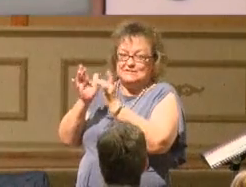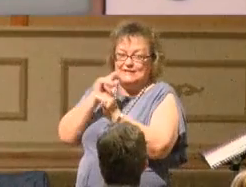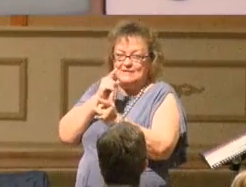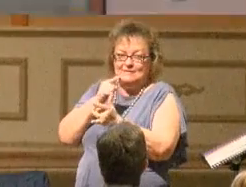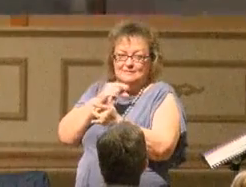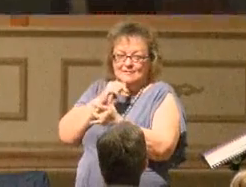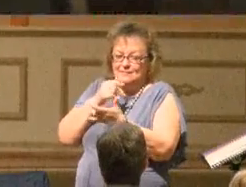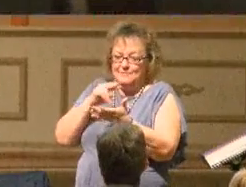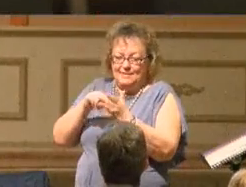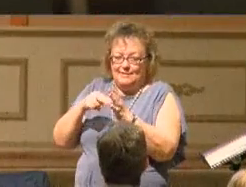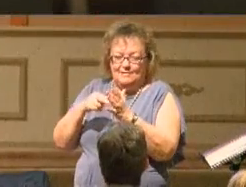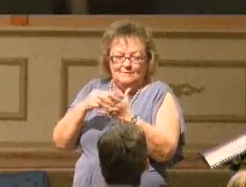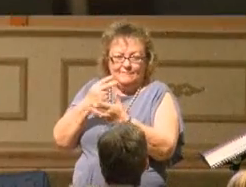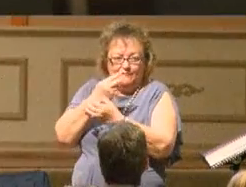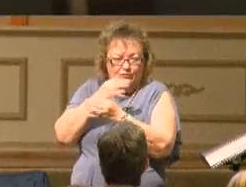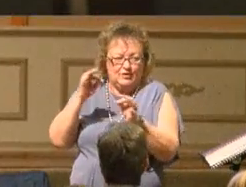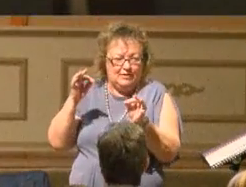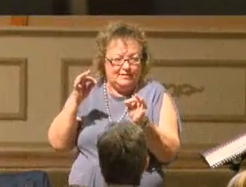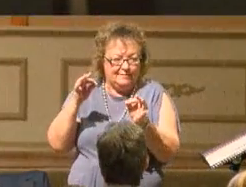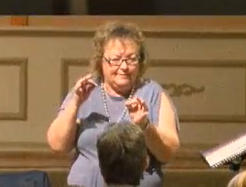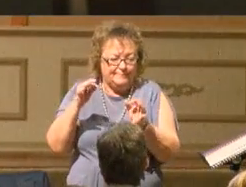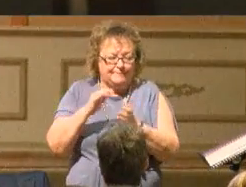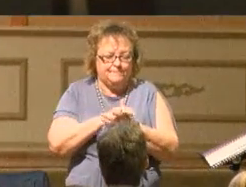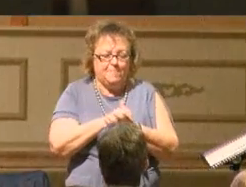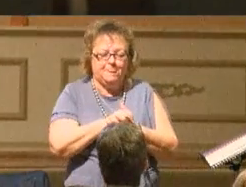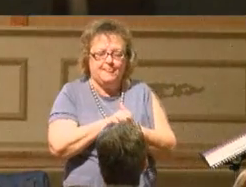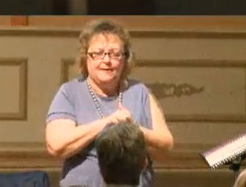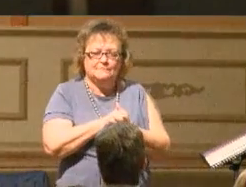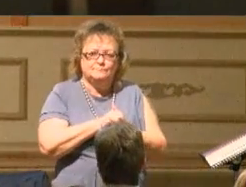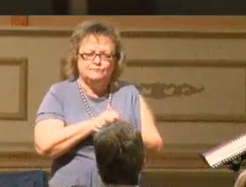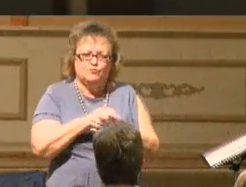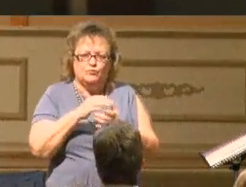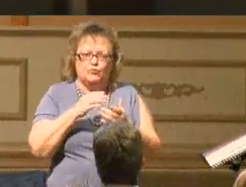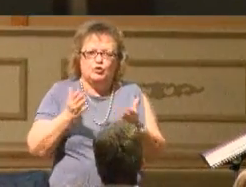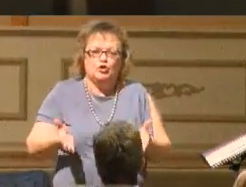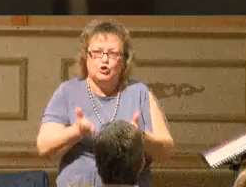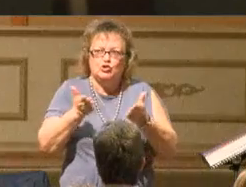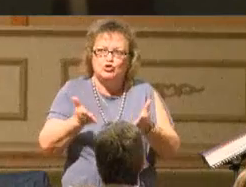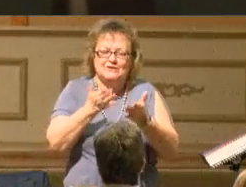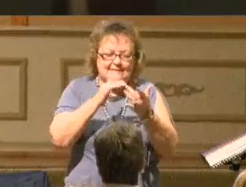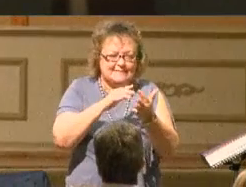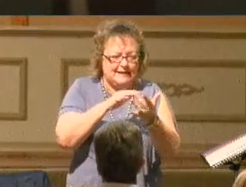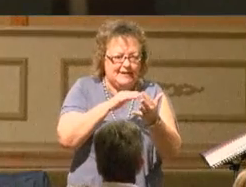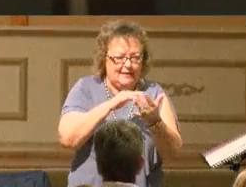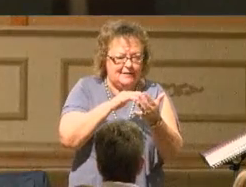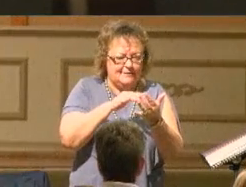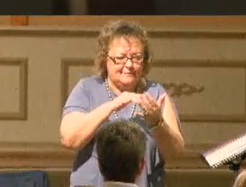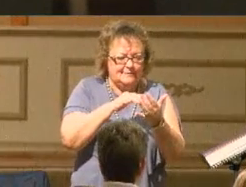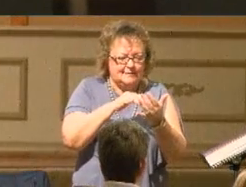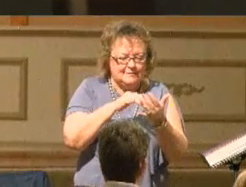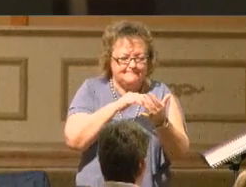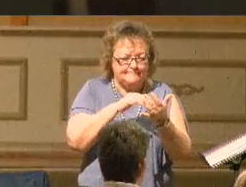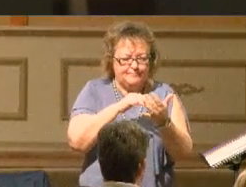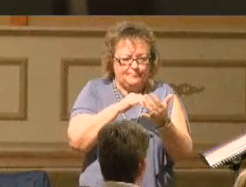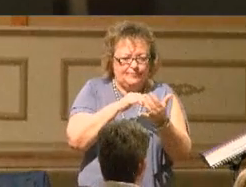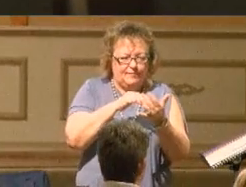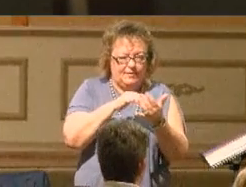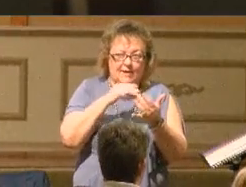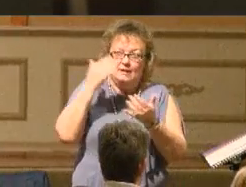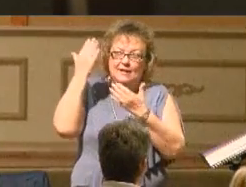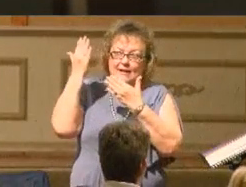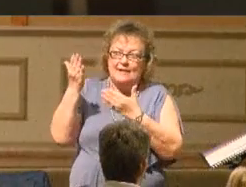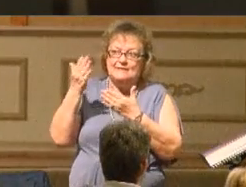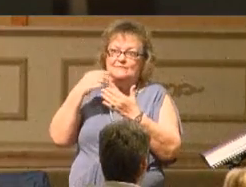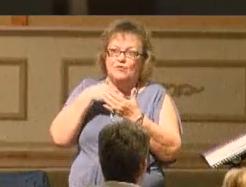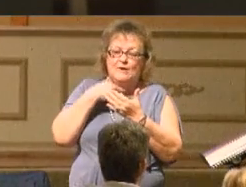this passage. If we had time, we'd look at it. I encourage you to study this. And you see, it is his